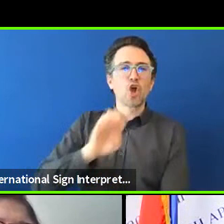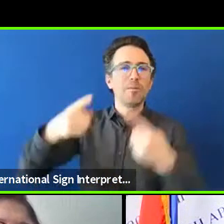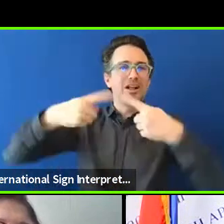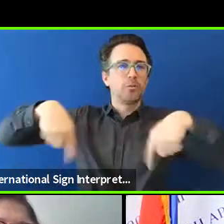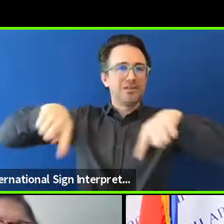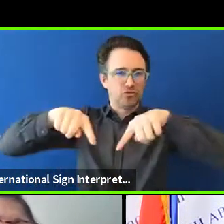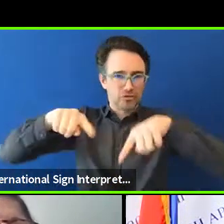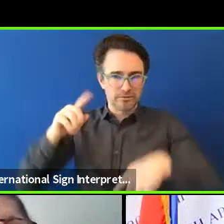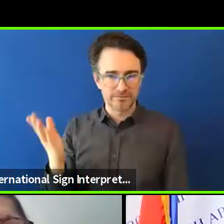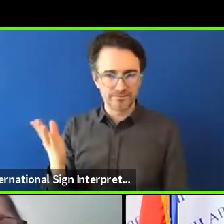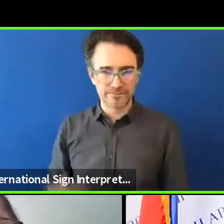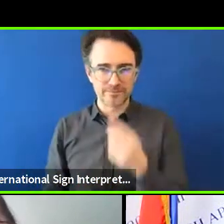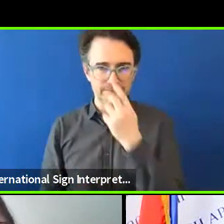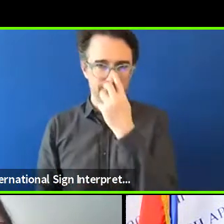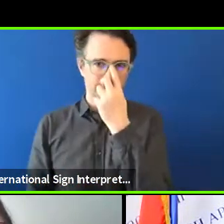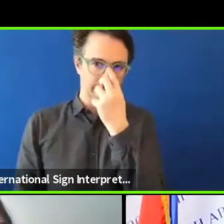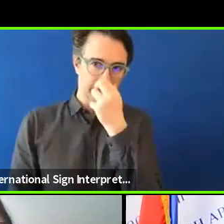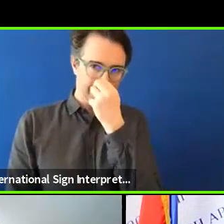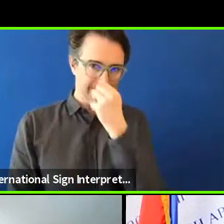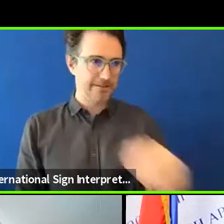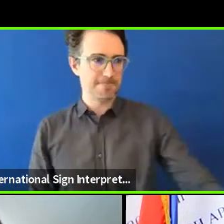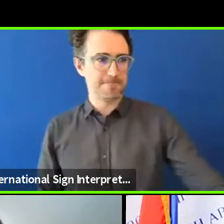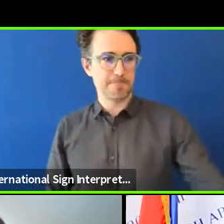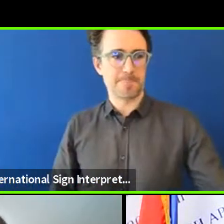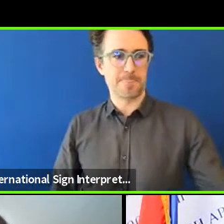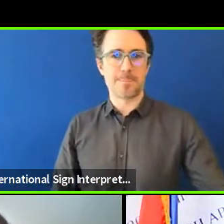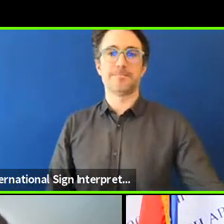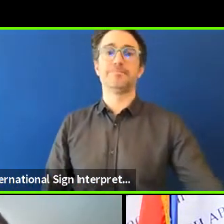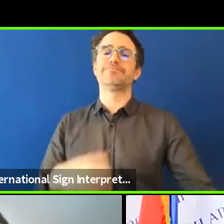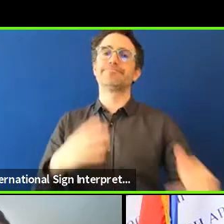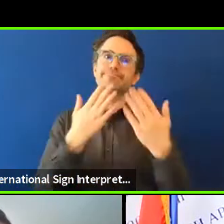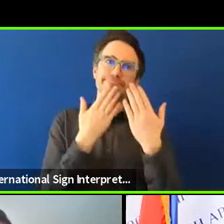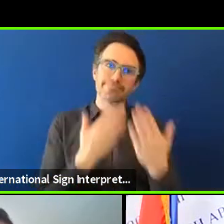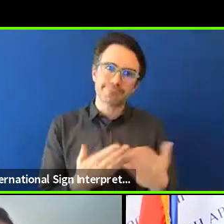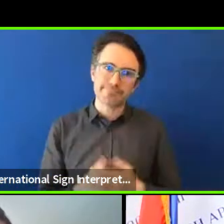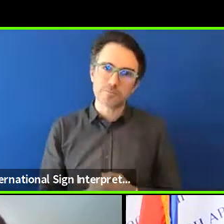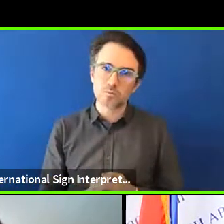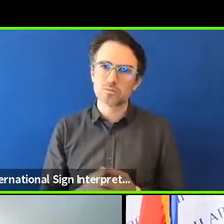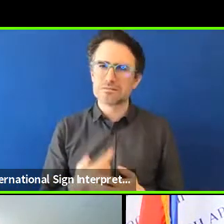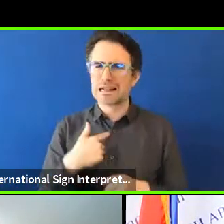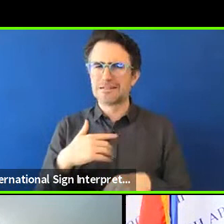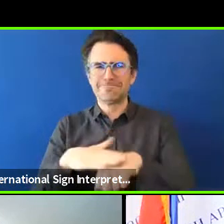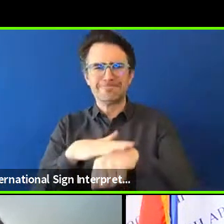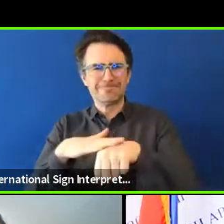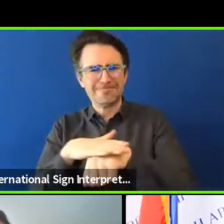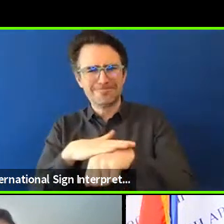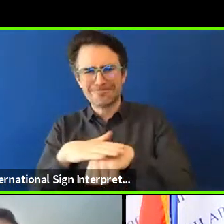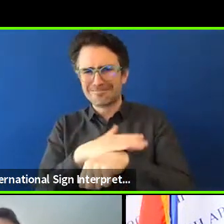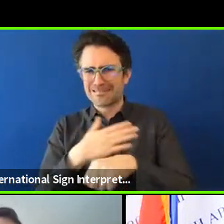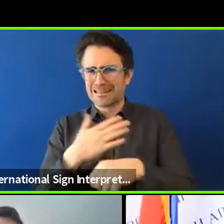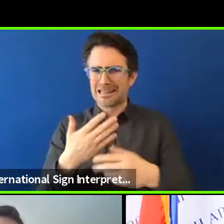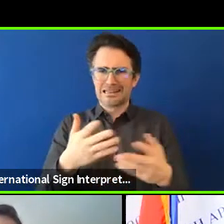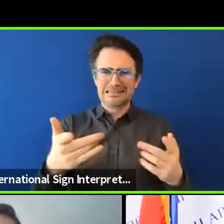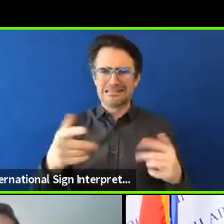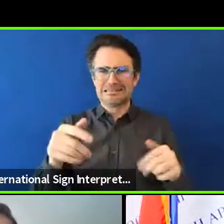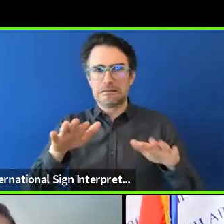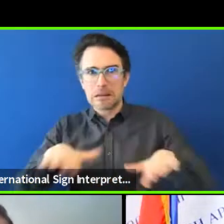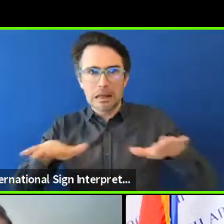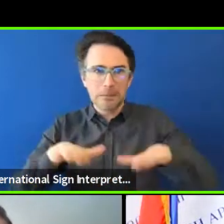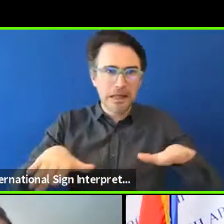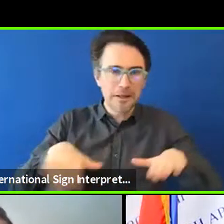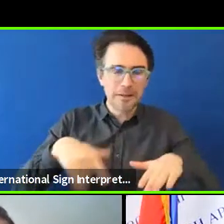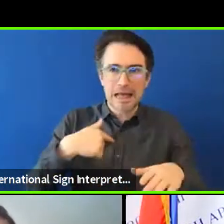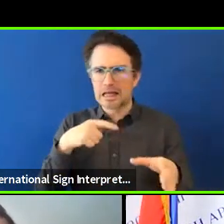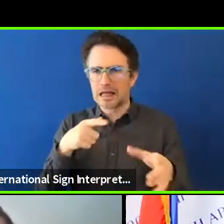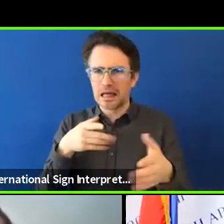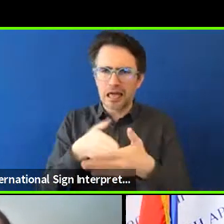And I want to apologize to all the participants. I had serious signing in